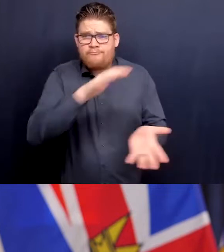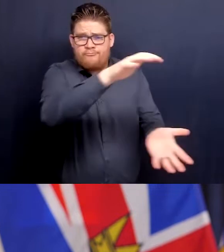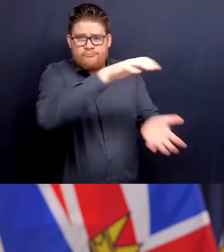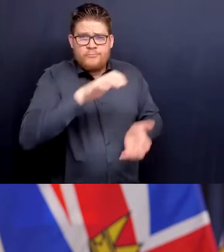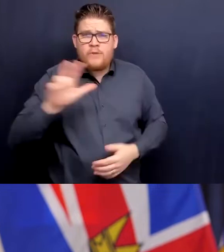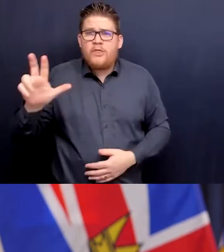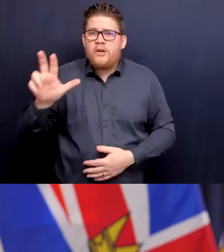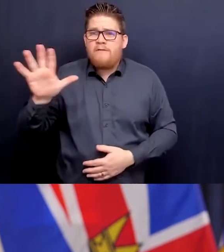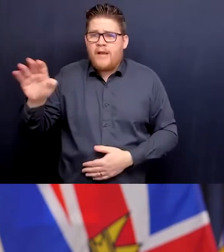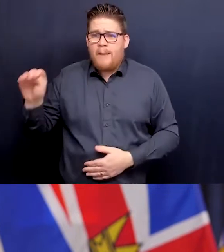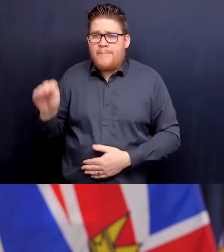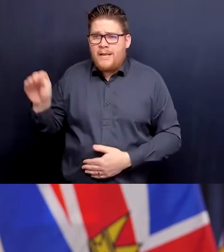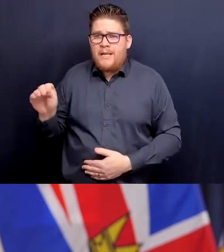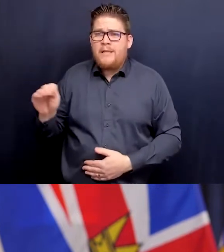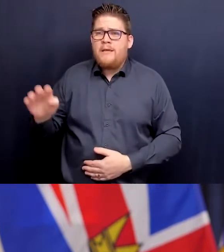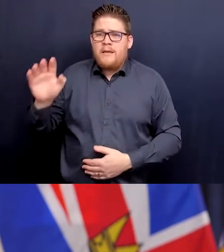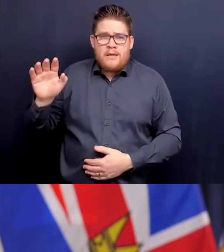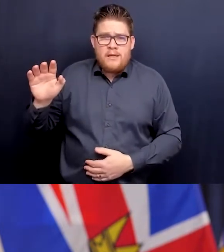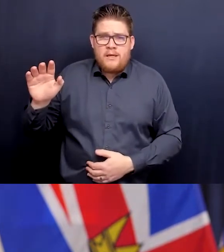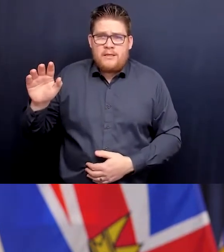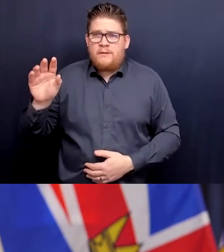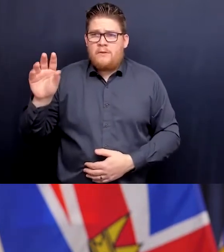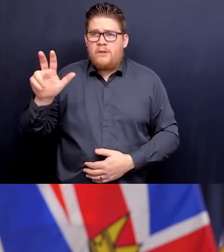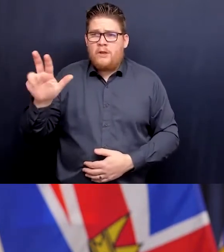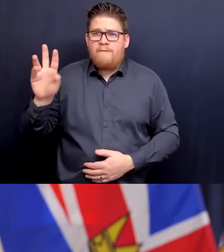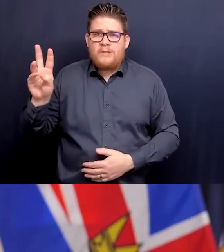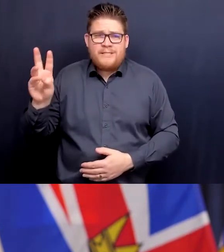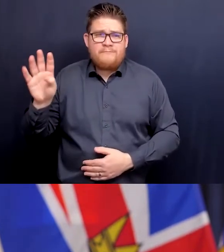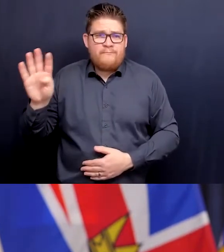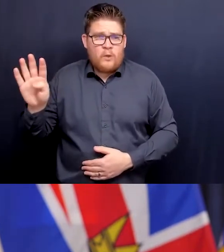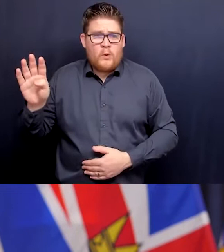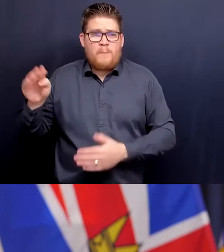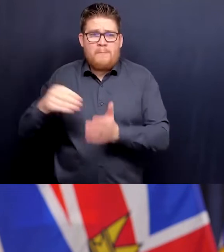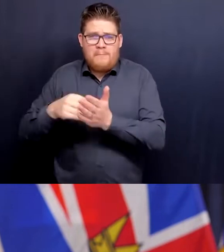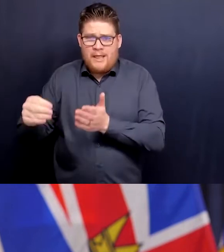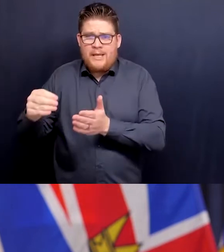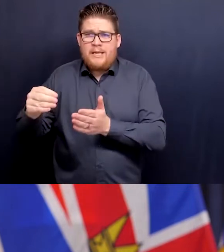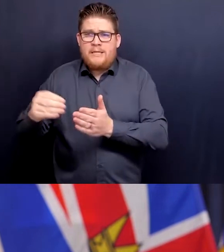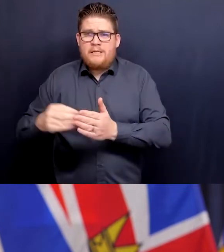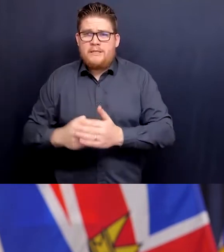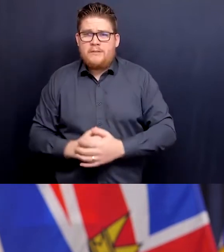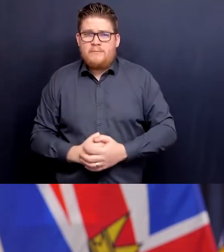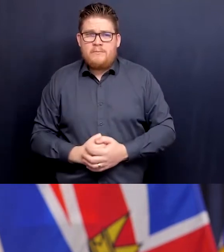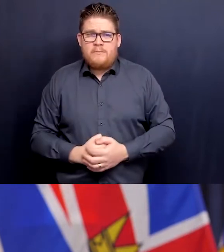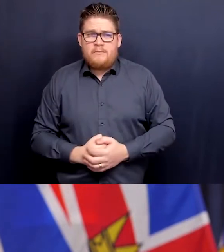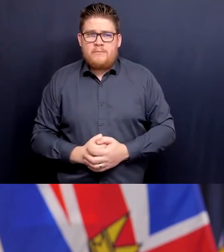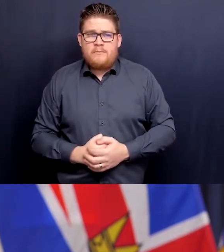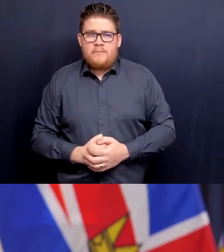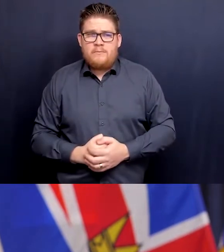35,346,658 rapid tests. We continue to prepare for the arrival of tests at approximately 3 million per week over the coming